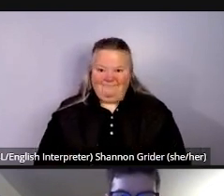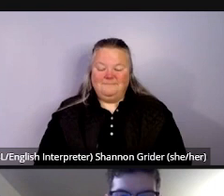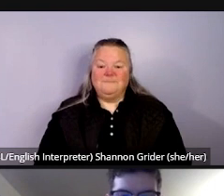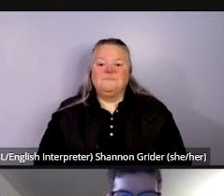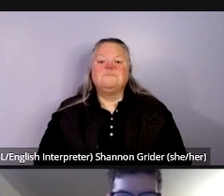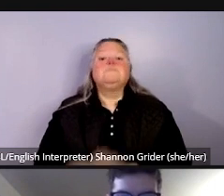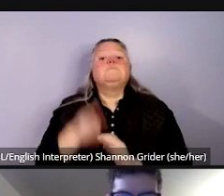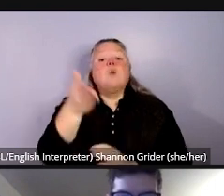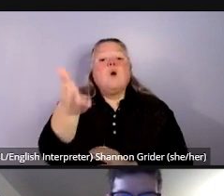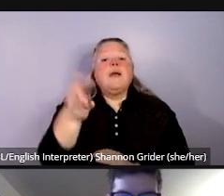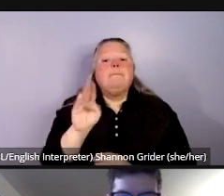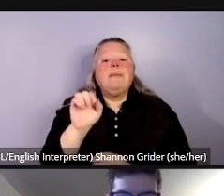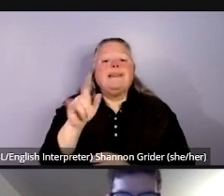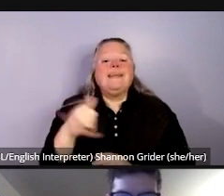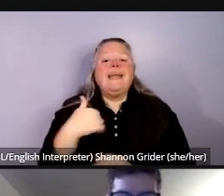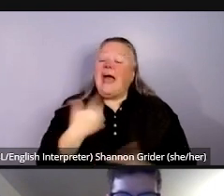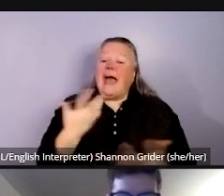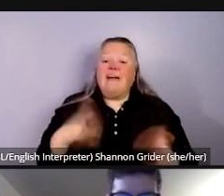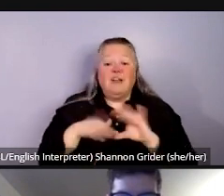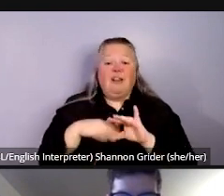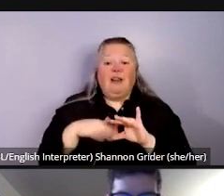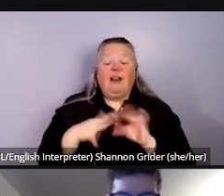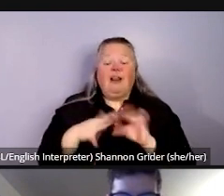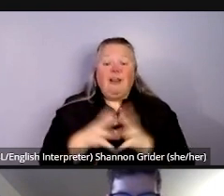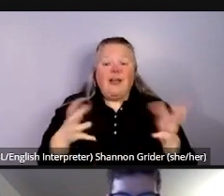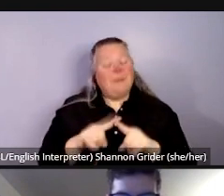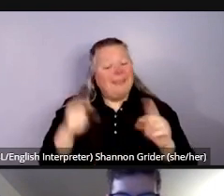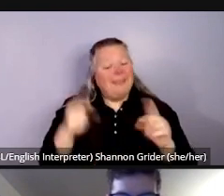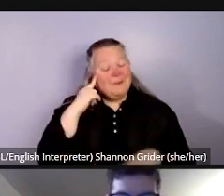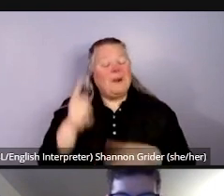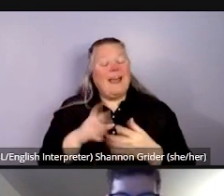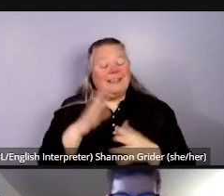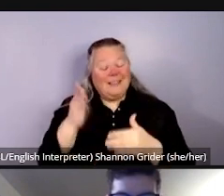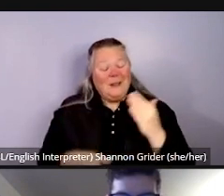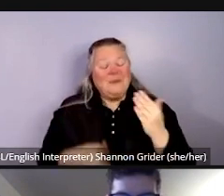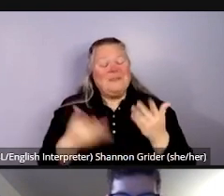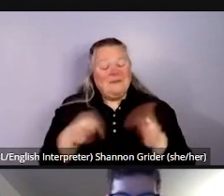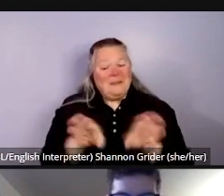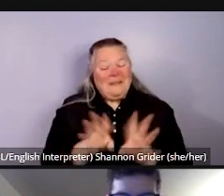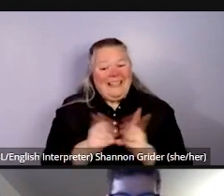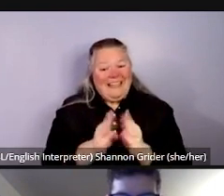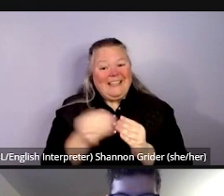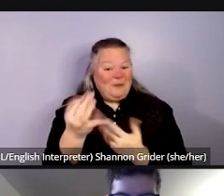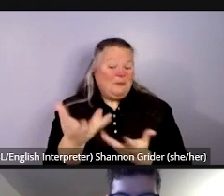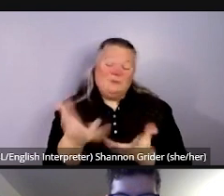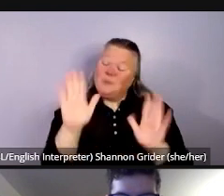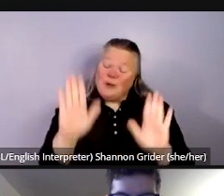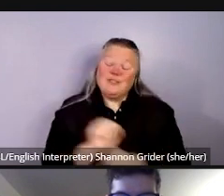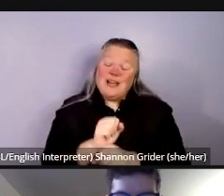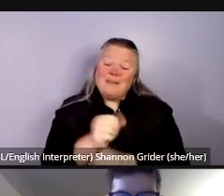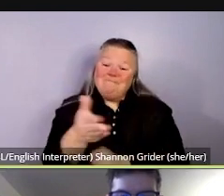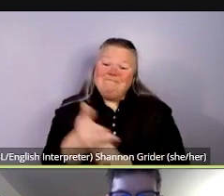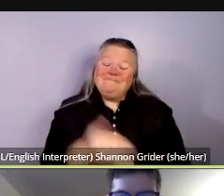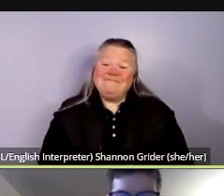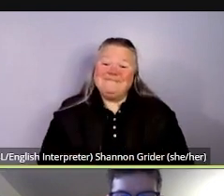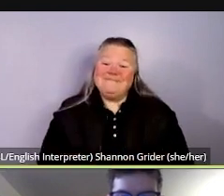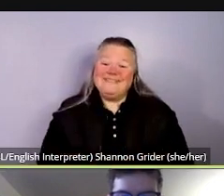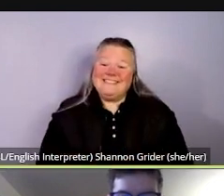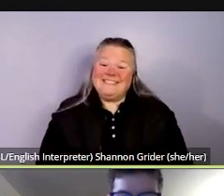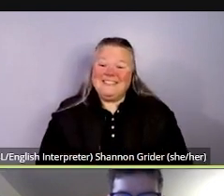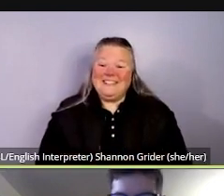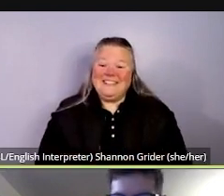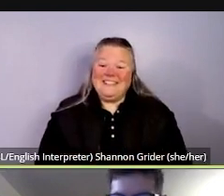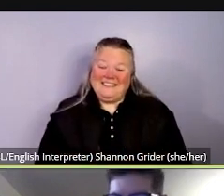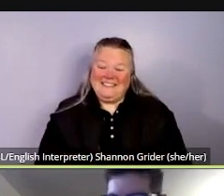All right, Bentley. I have once again talked a lot, but I think we are at the conclusion of our meeting. You've done a wonderful job. Yes,